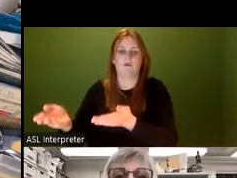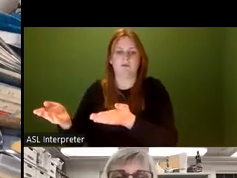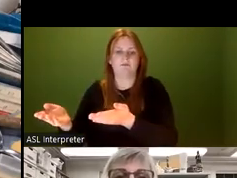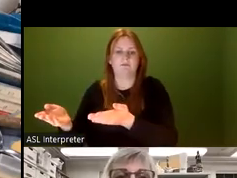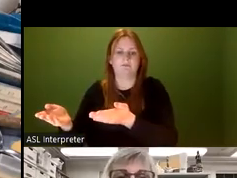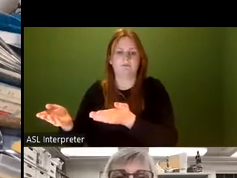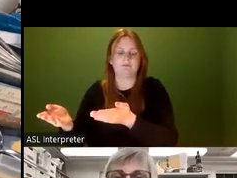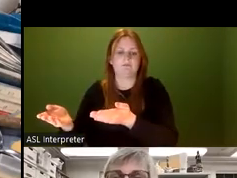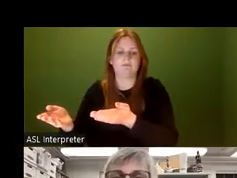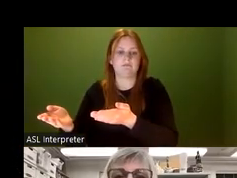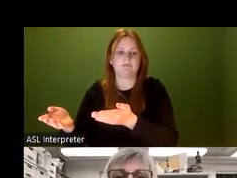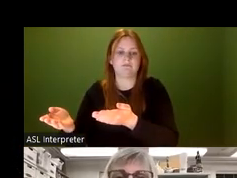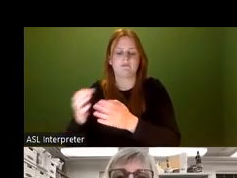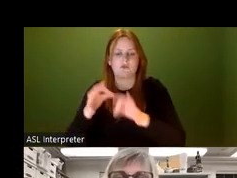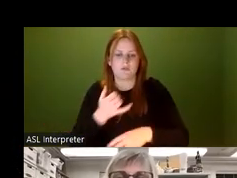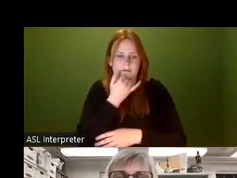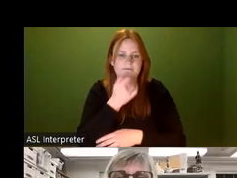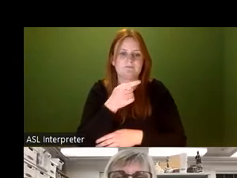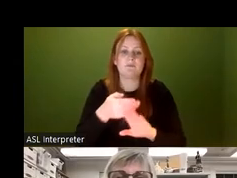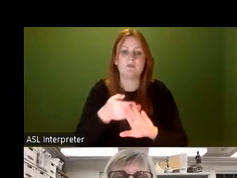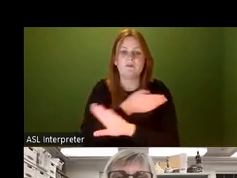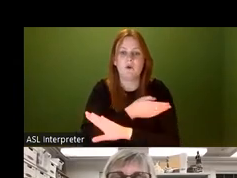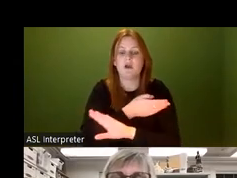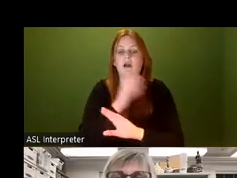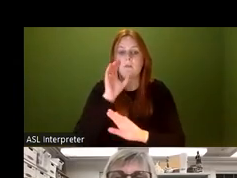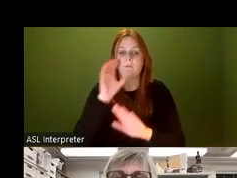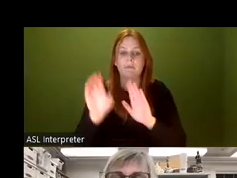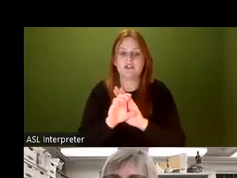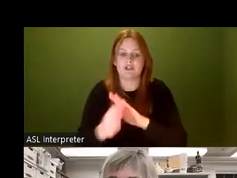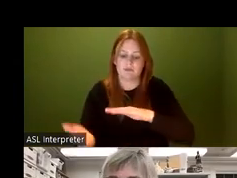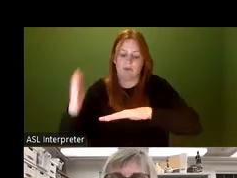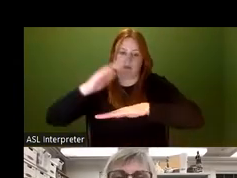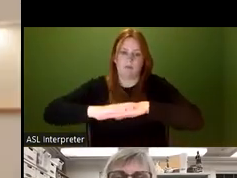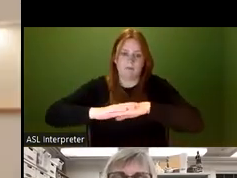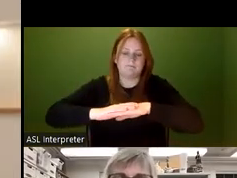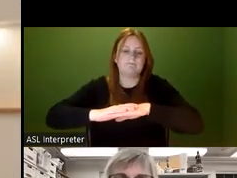onto the still wet clay. And there's a good example of one.